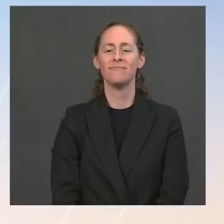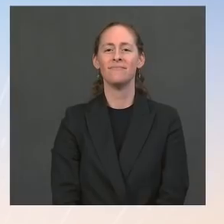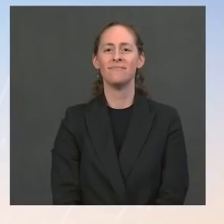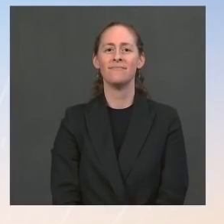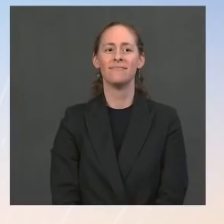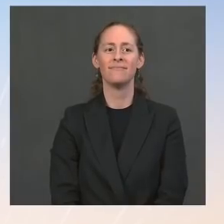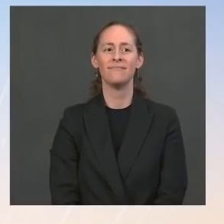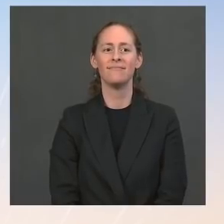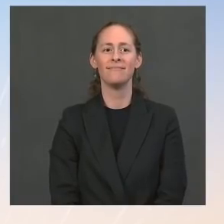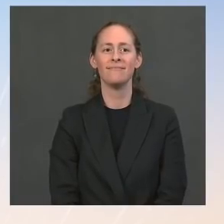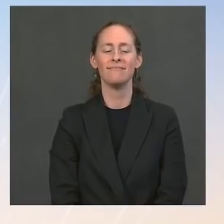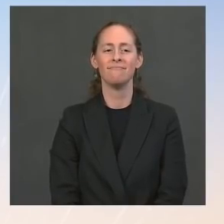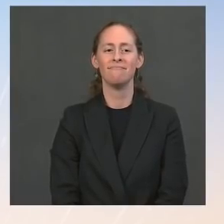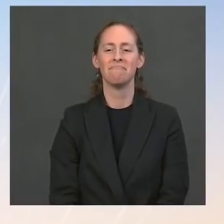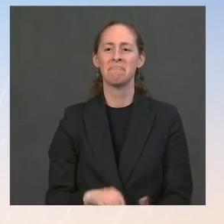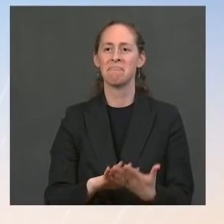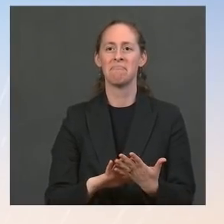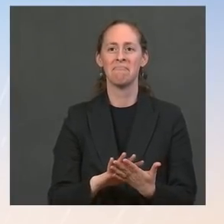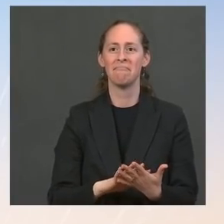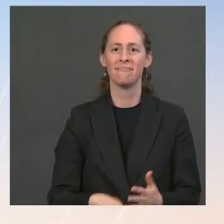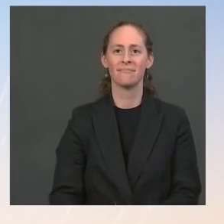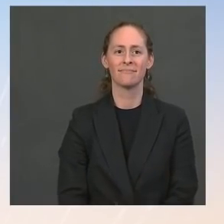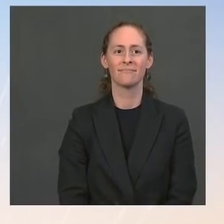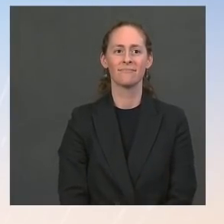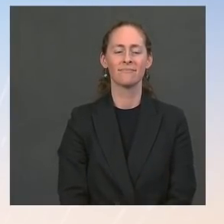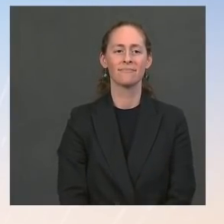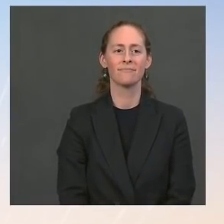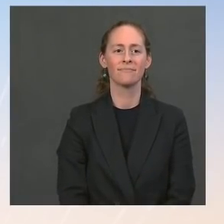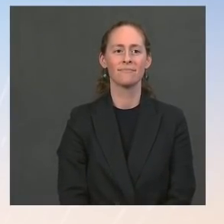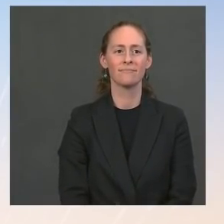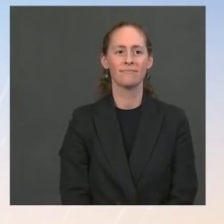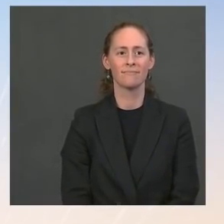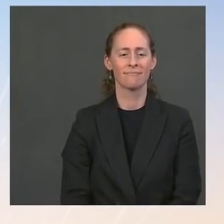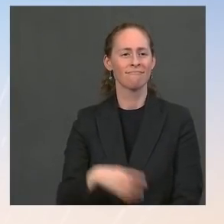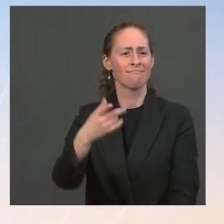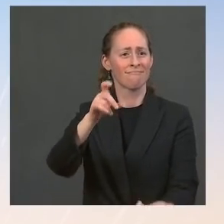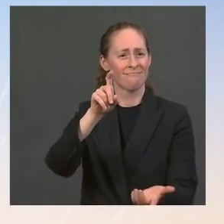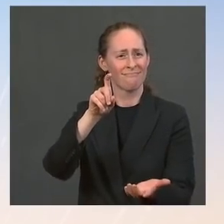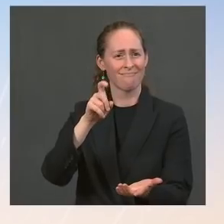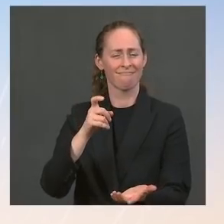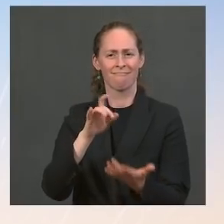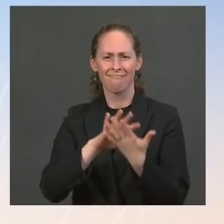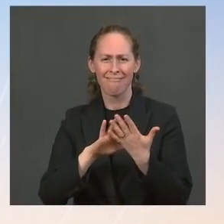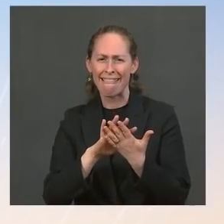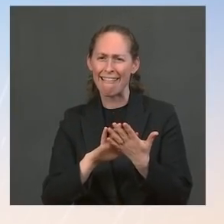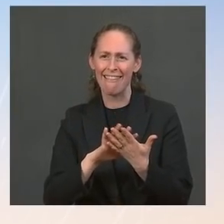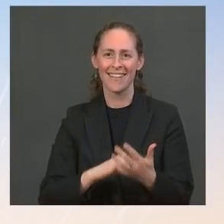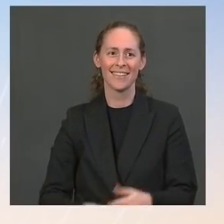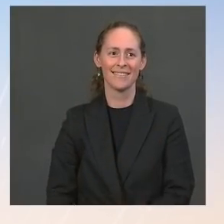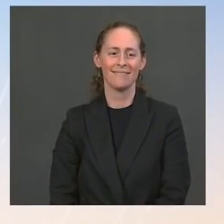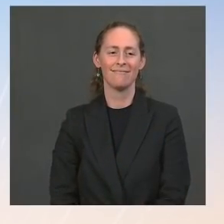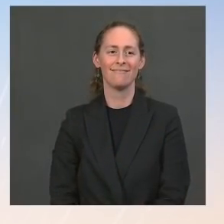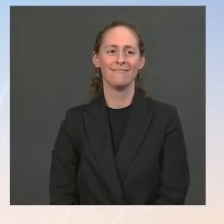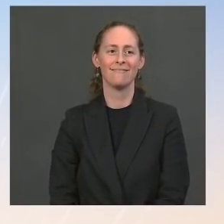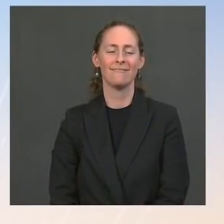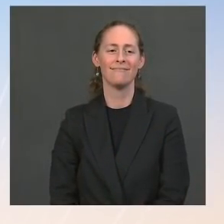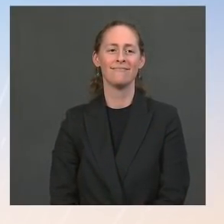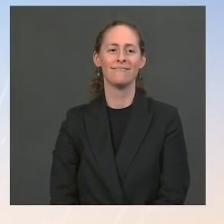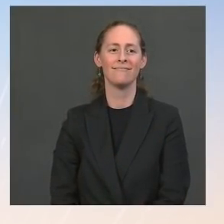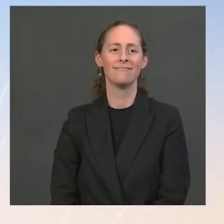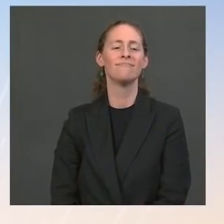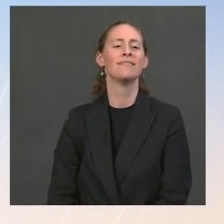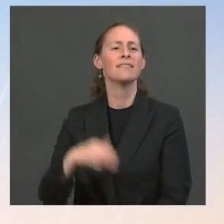was compared to Trump. To Trump. Well, that's the